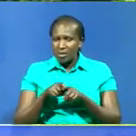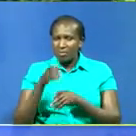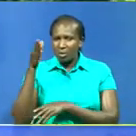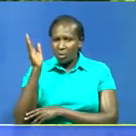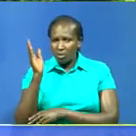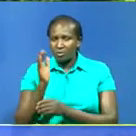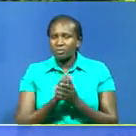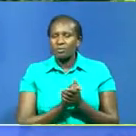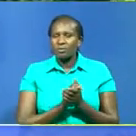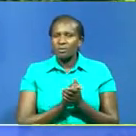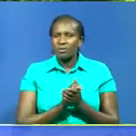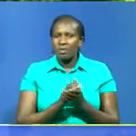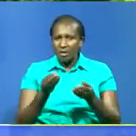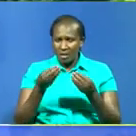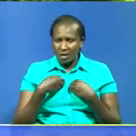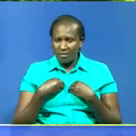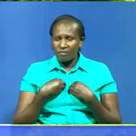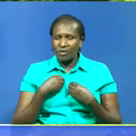likeness. And then he gave us work.